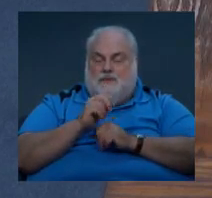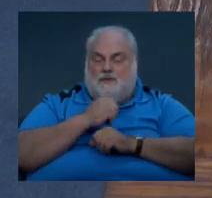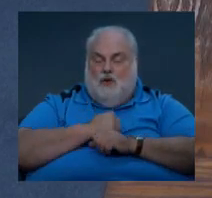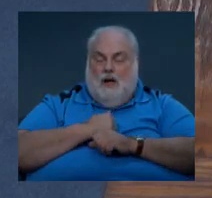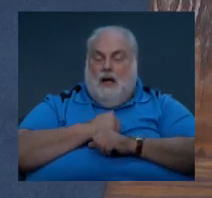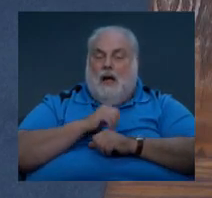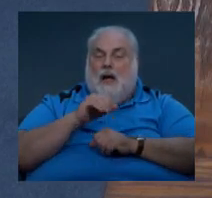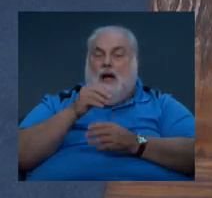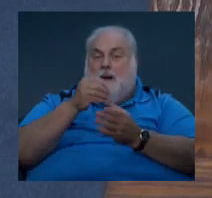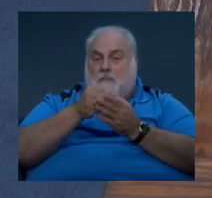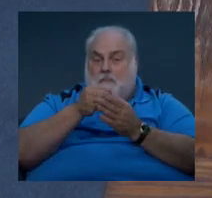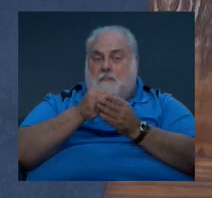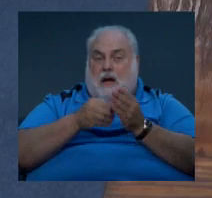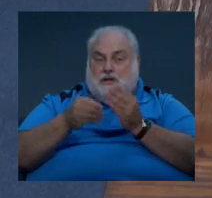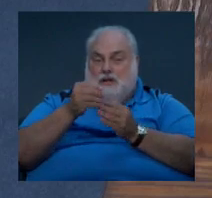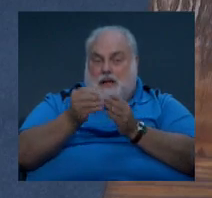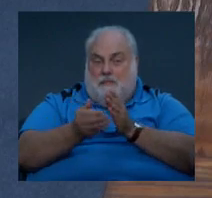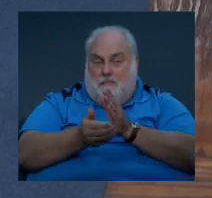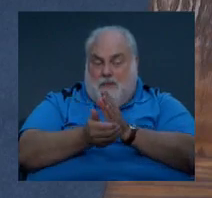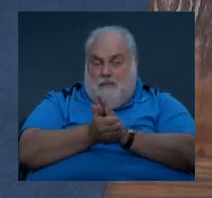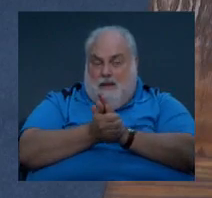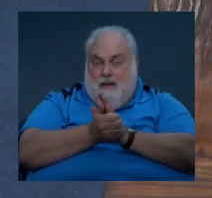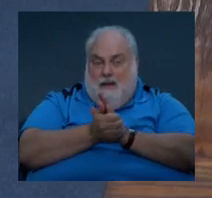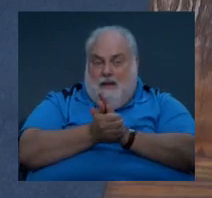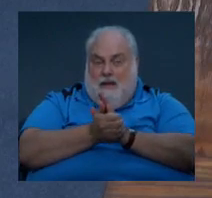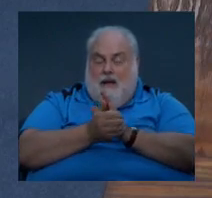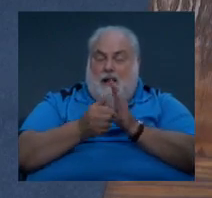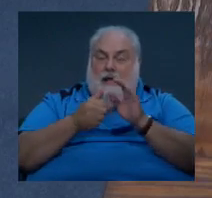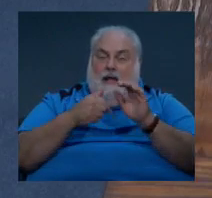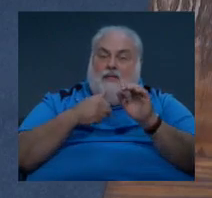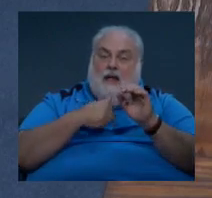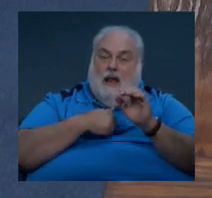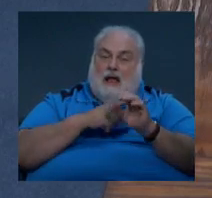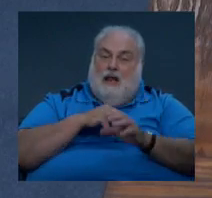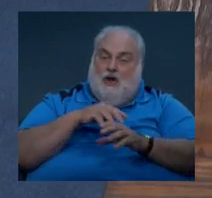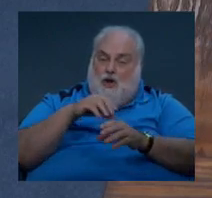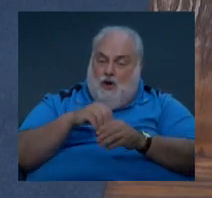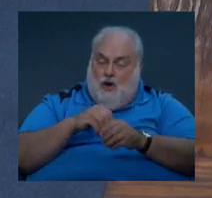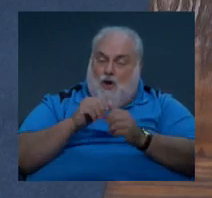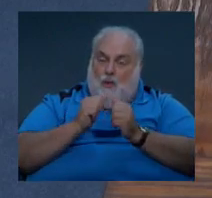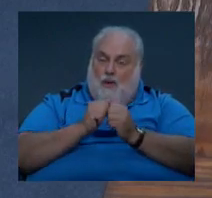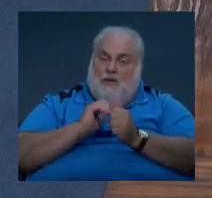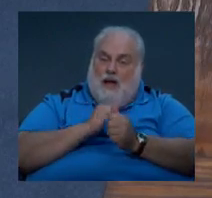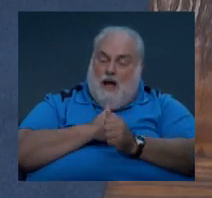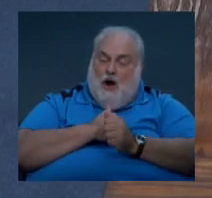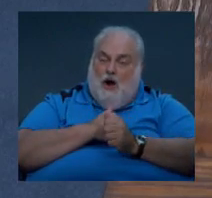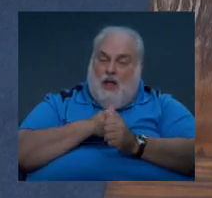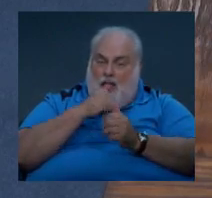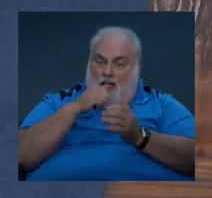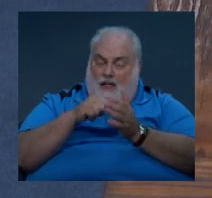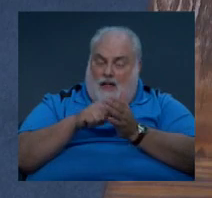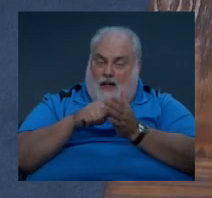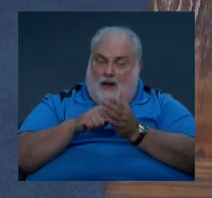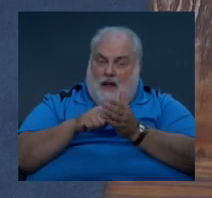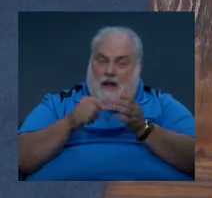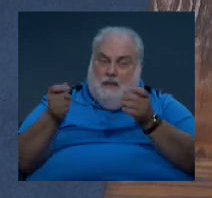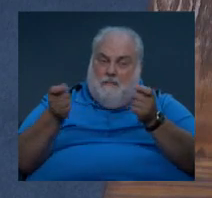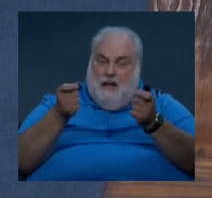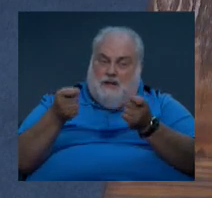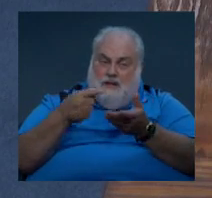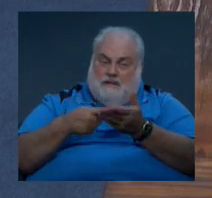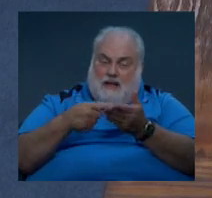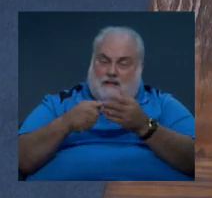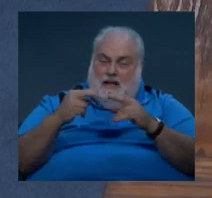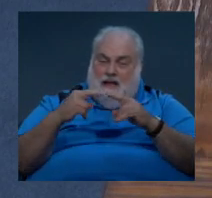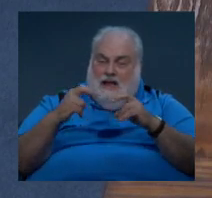amendment that I can address or include in our transmittal letter or our management discussion and